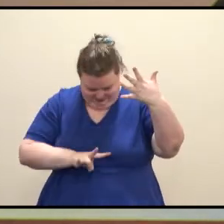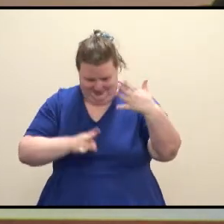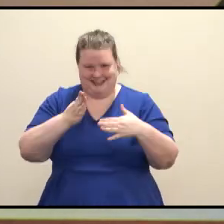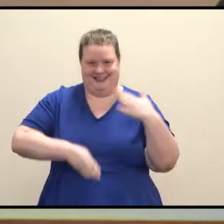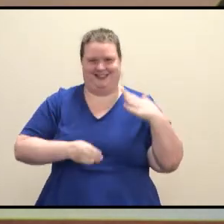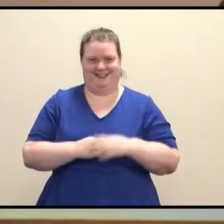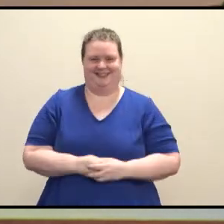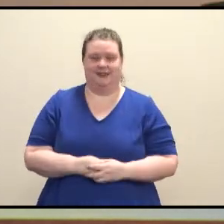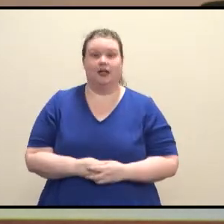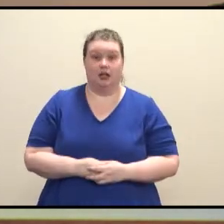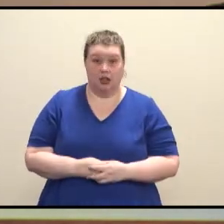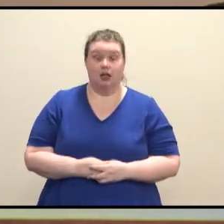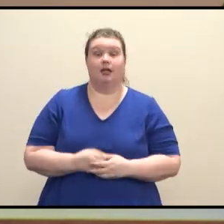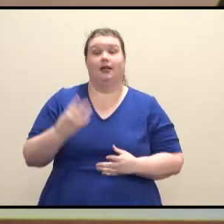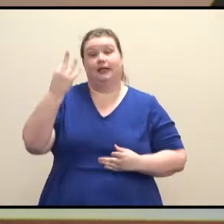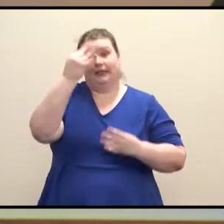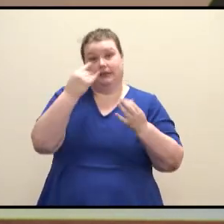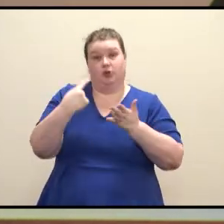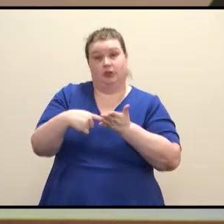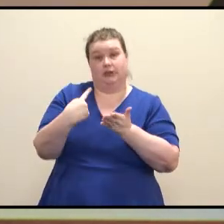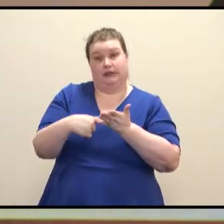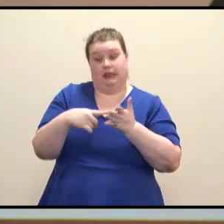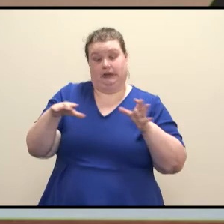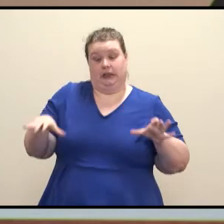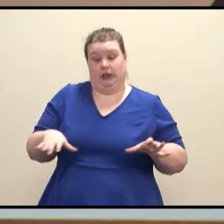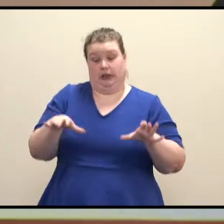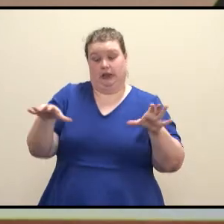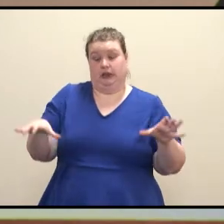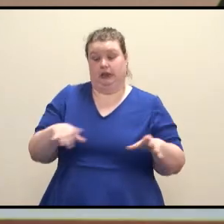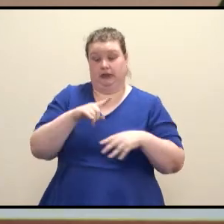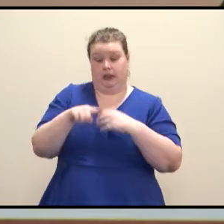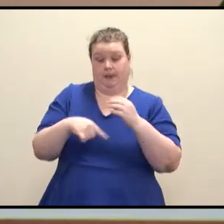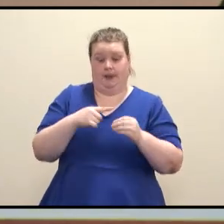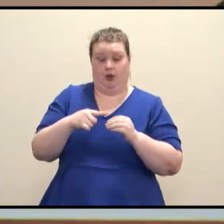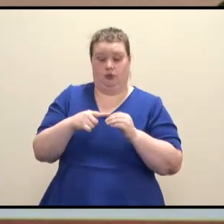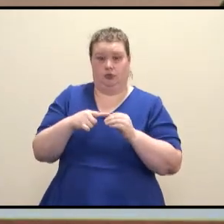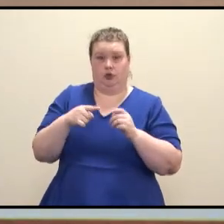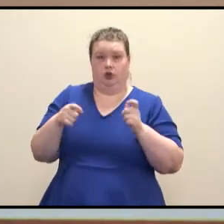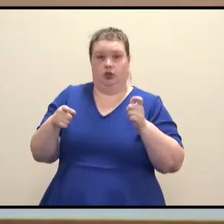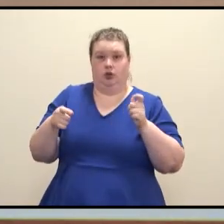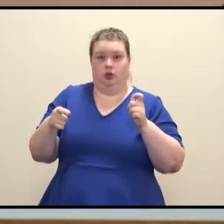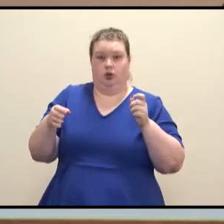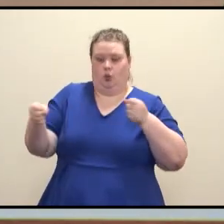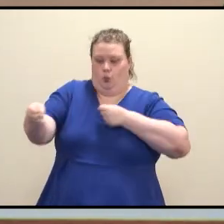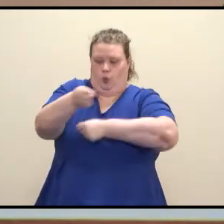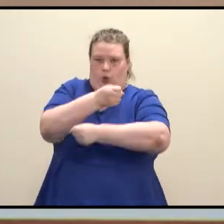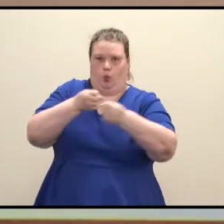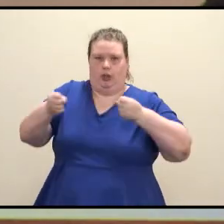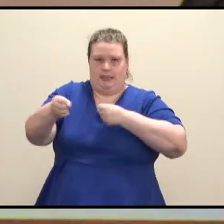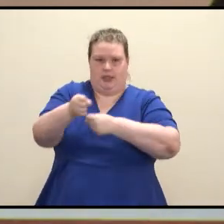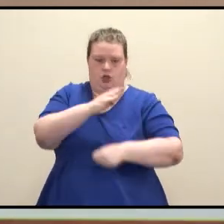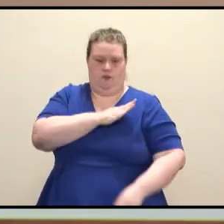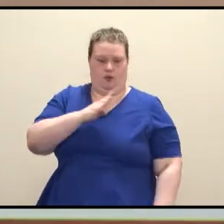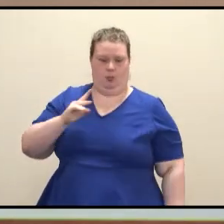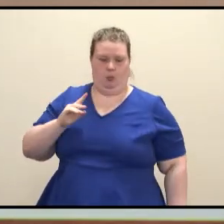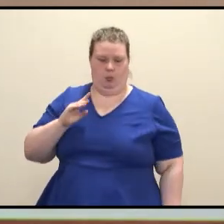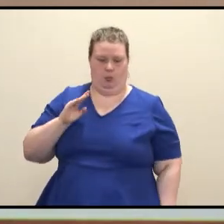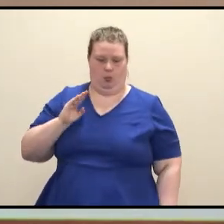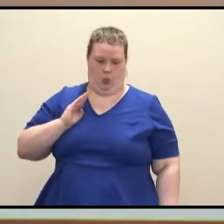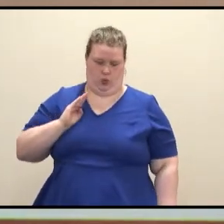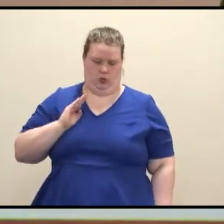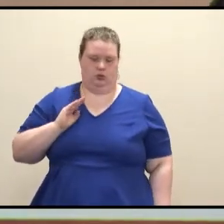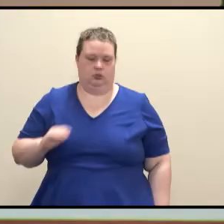the consider, discuss, and take appropriate action regarding the reorganization of the board. At this time, we